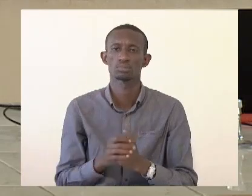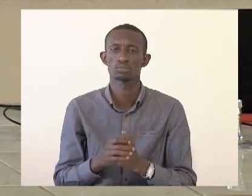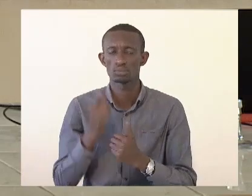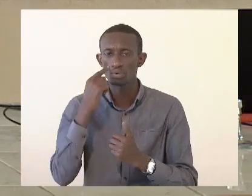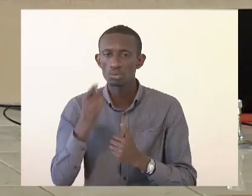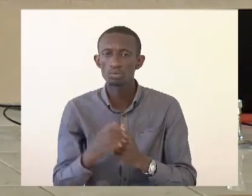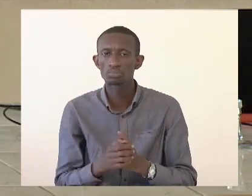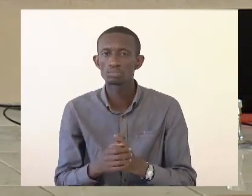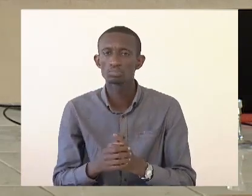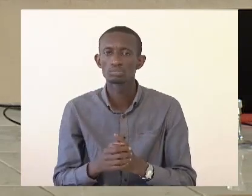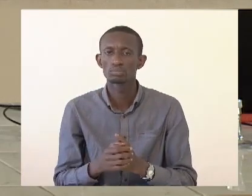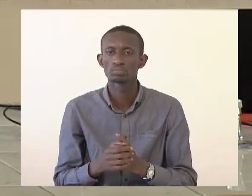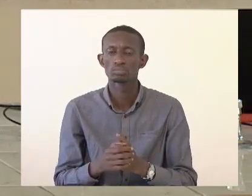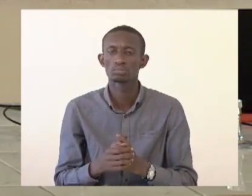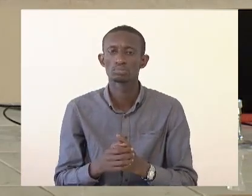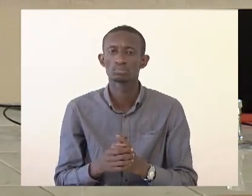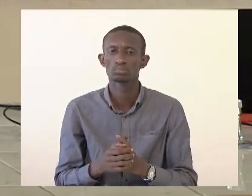get barium